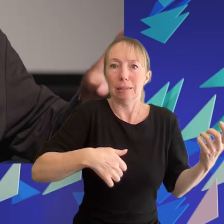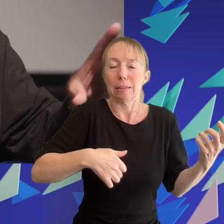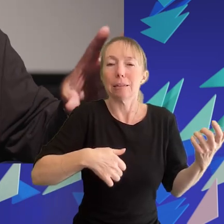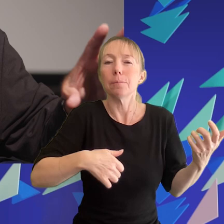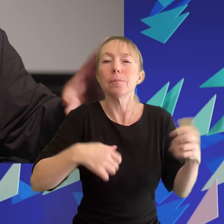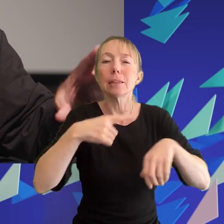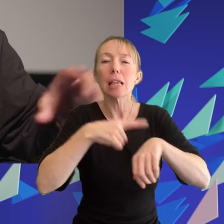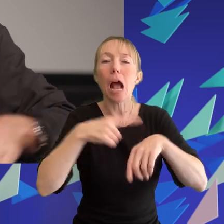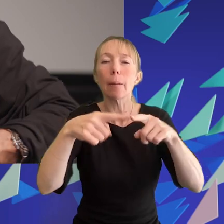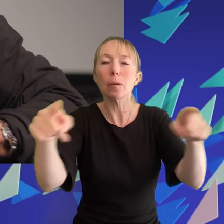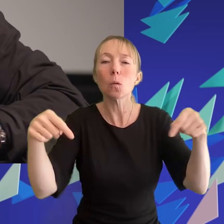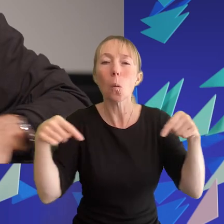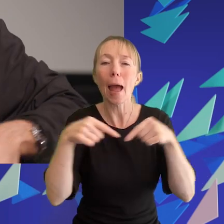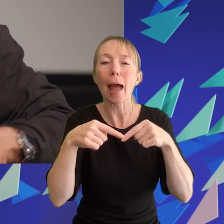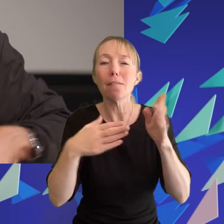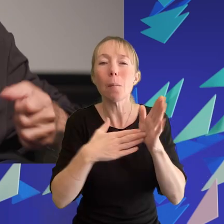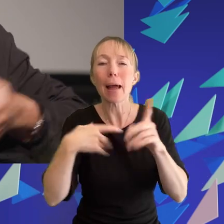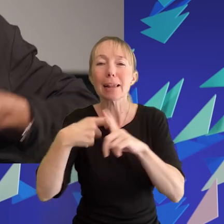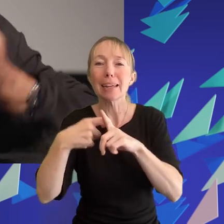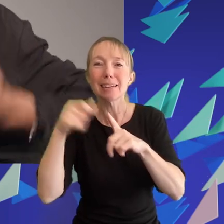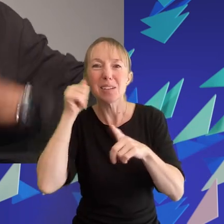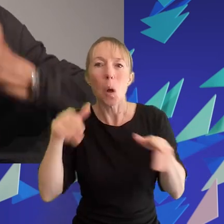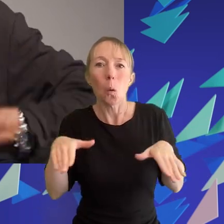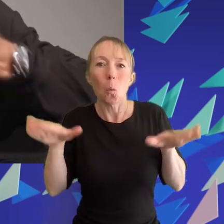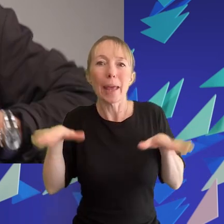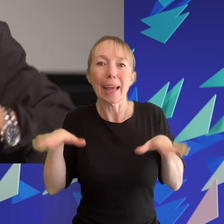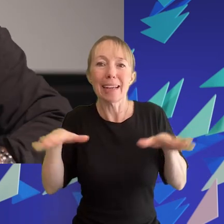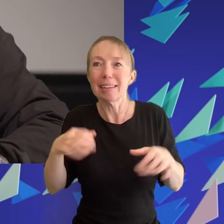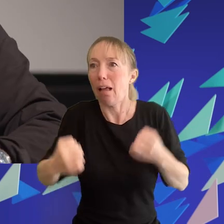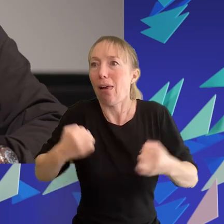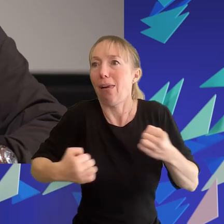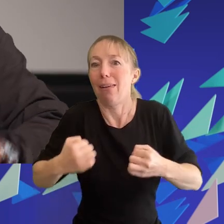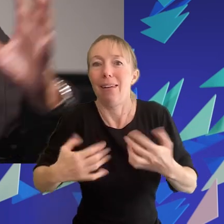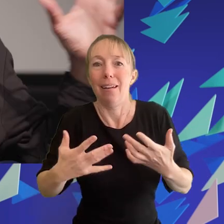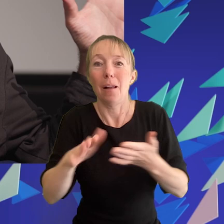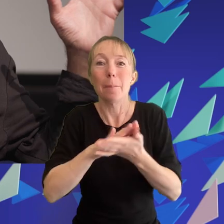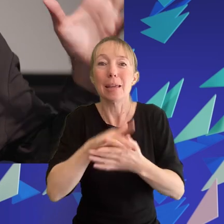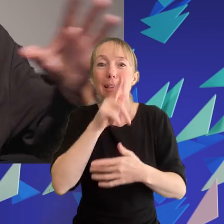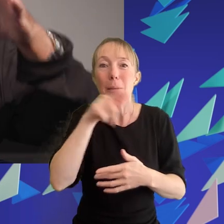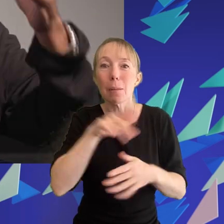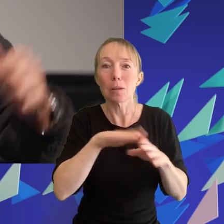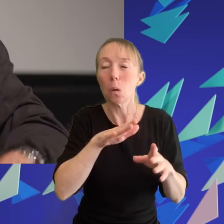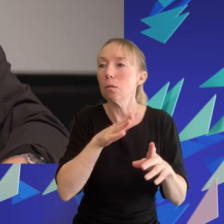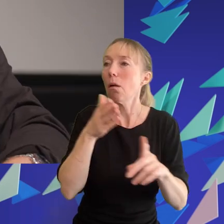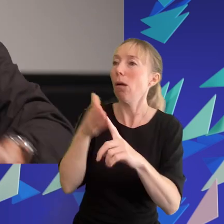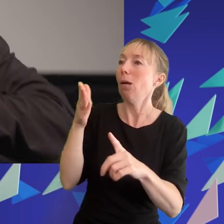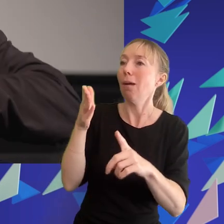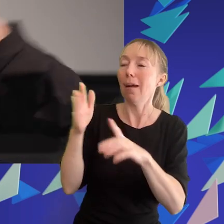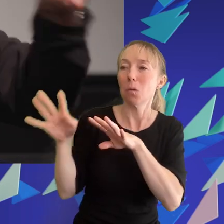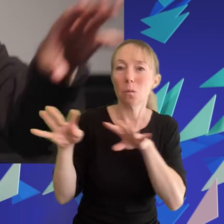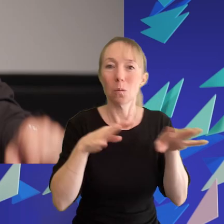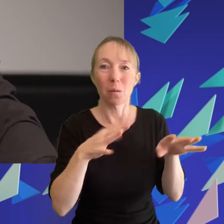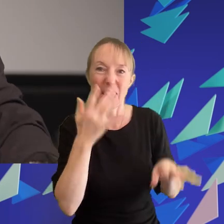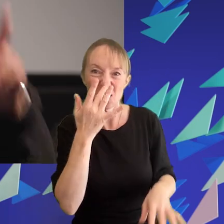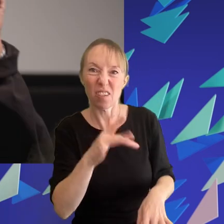Times Square for Michael Keaton being in his Winnie, you know, in order that the people will not be doing that. So we had to